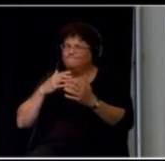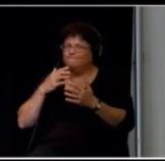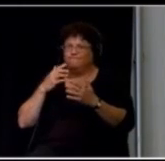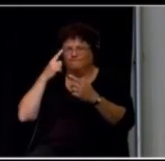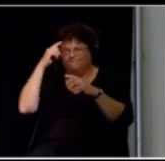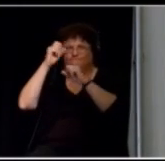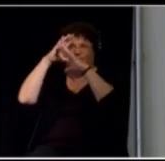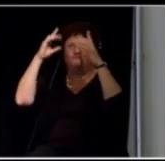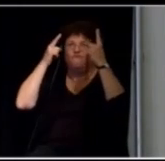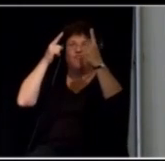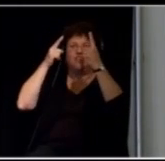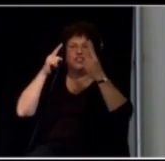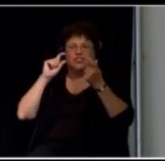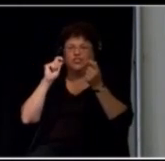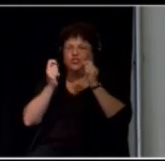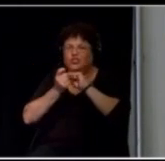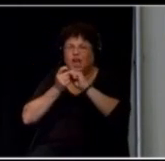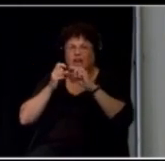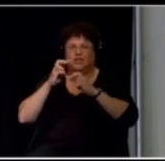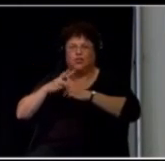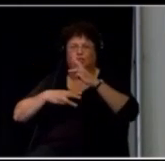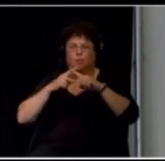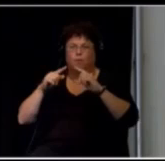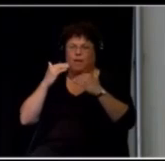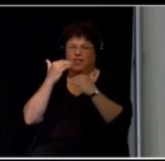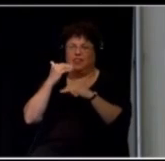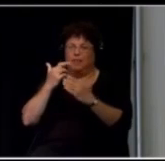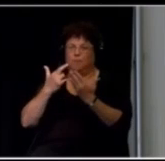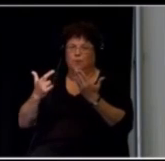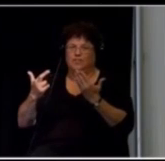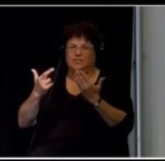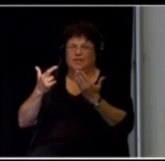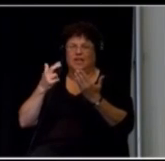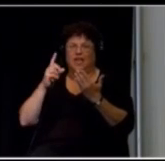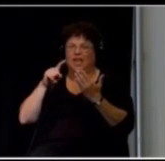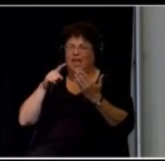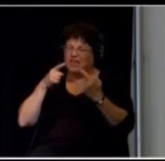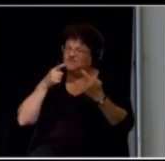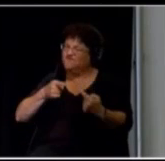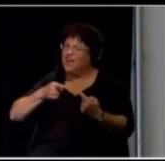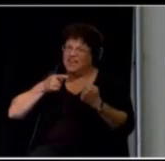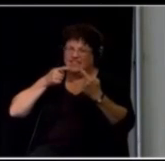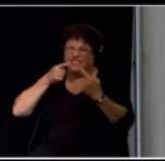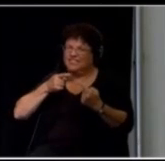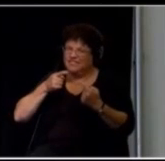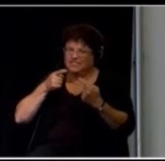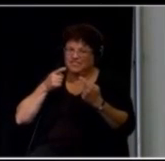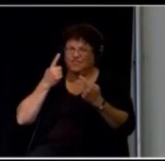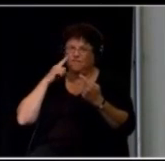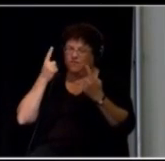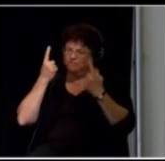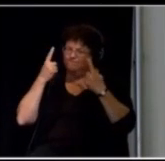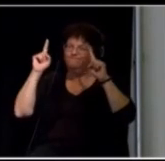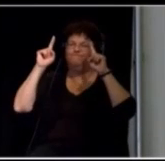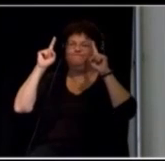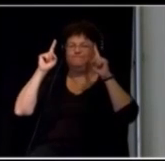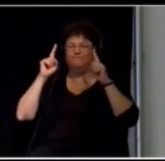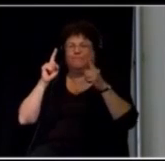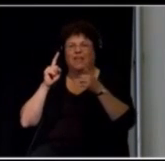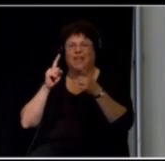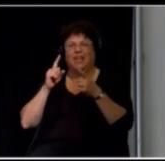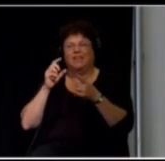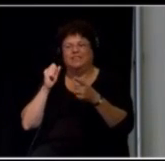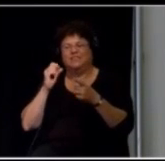a vision to go change the world, but limited resources, and we had to fight the battles to get there.